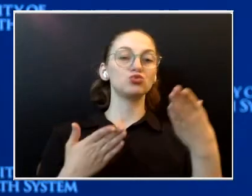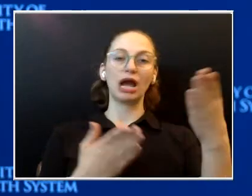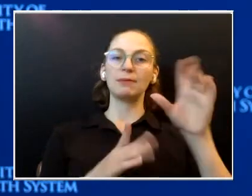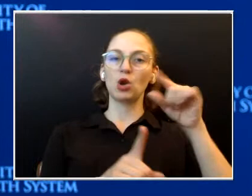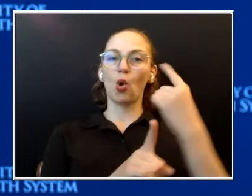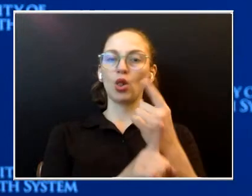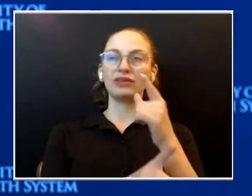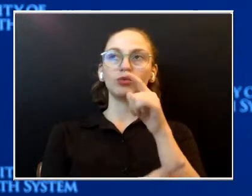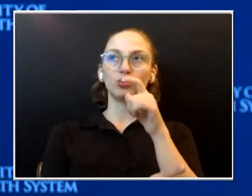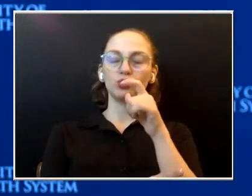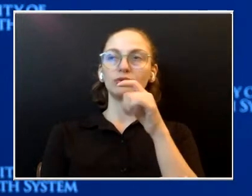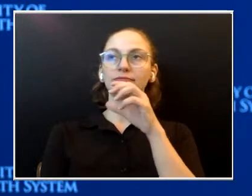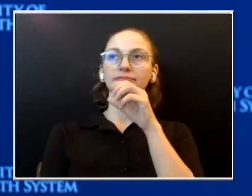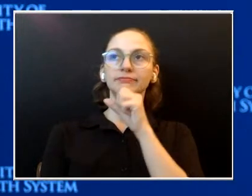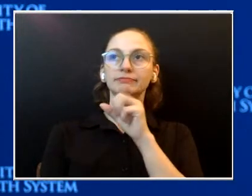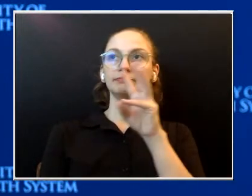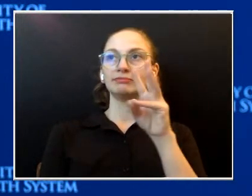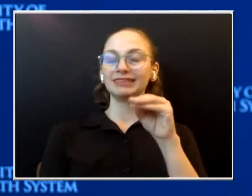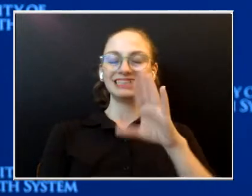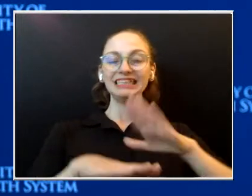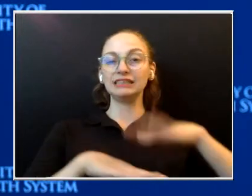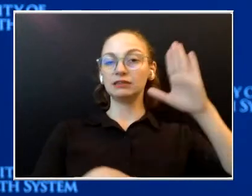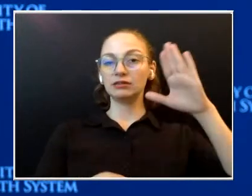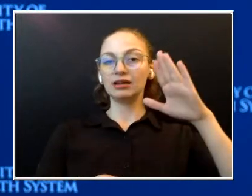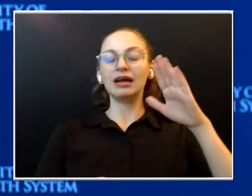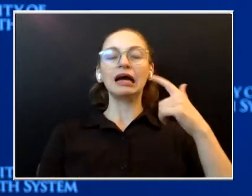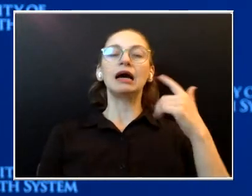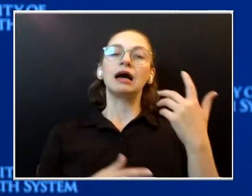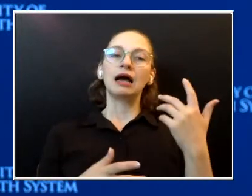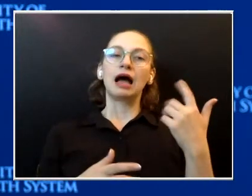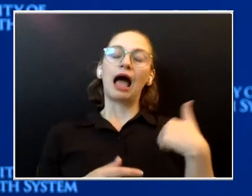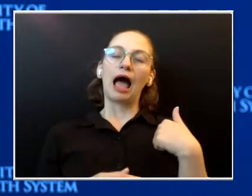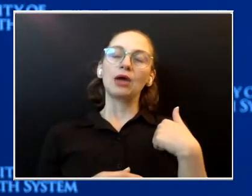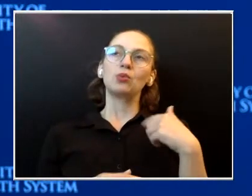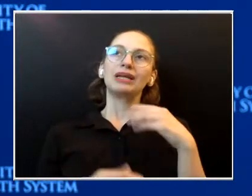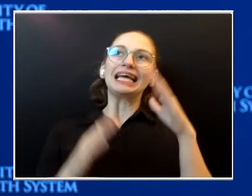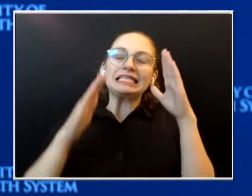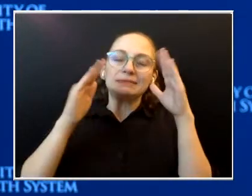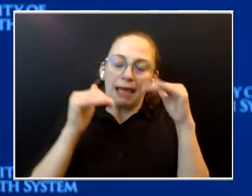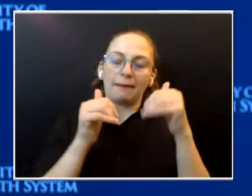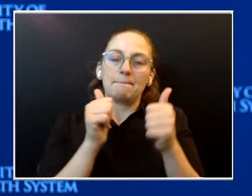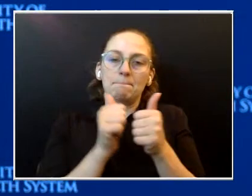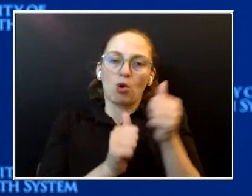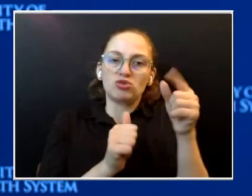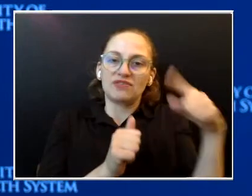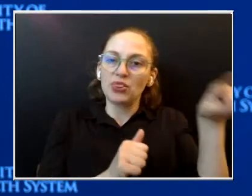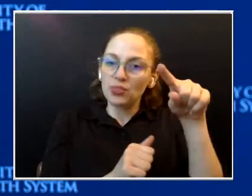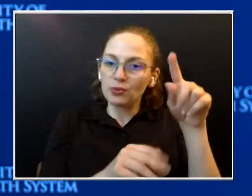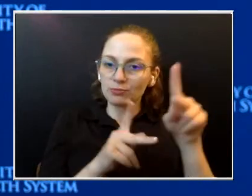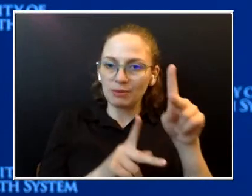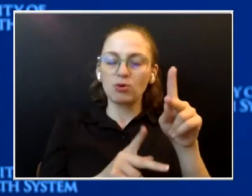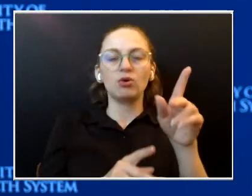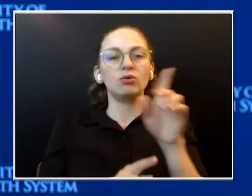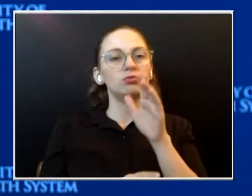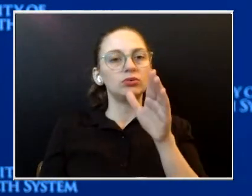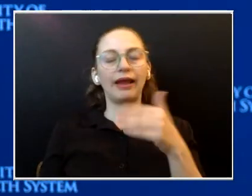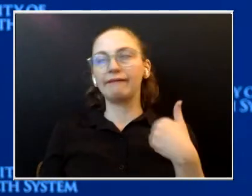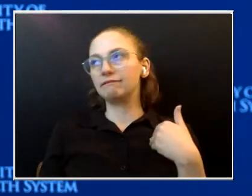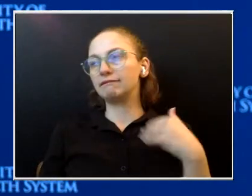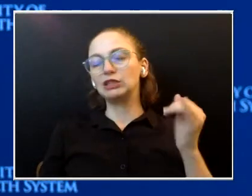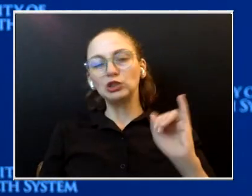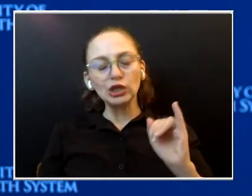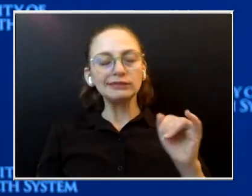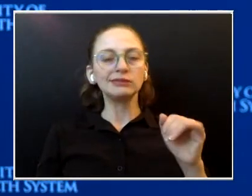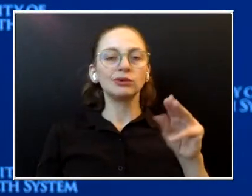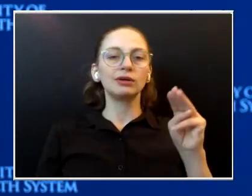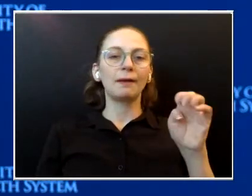I would gather most people have insurance or Medicare that should pay for it as well. I would think those government programs would pay for